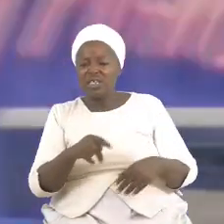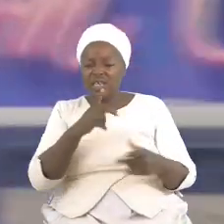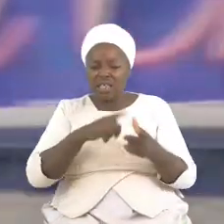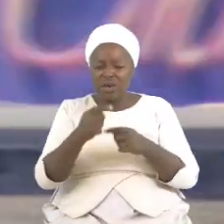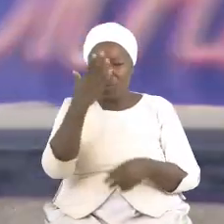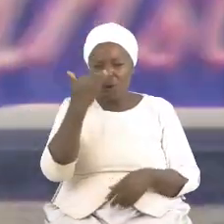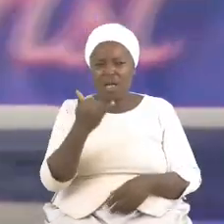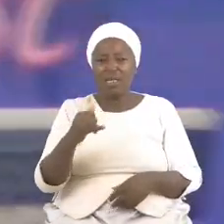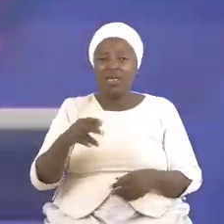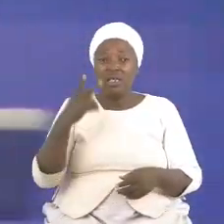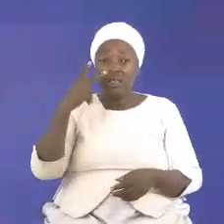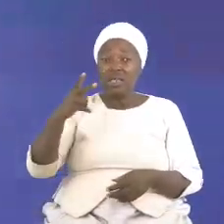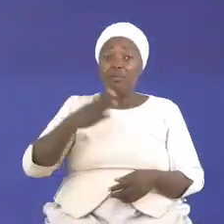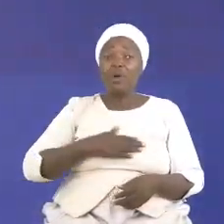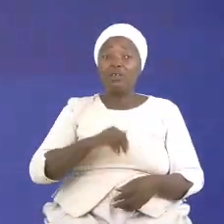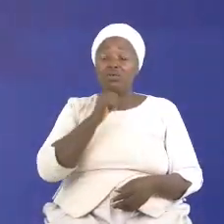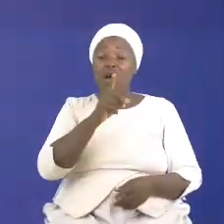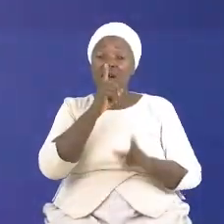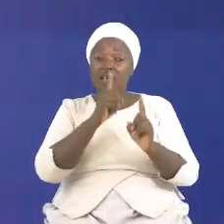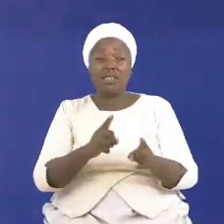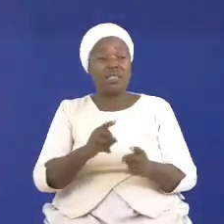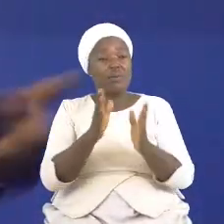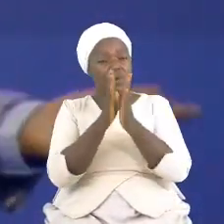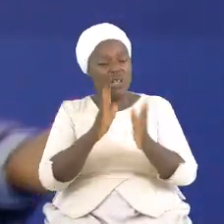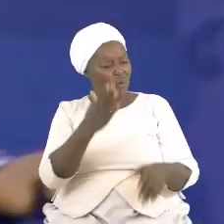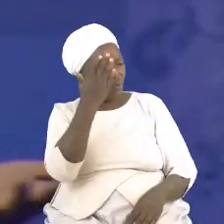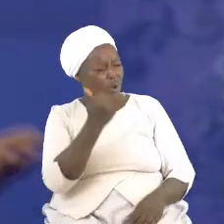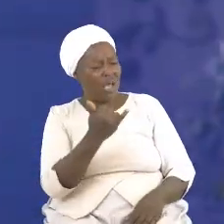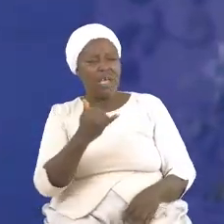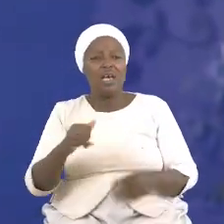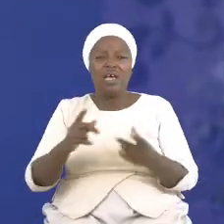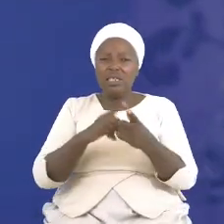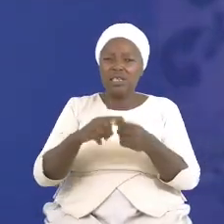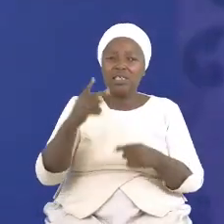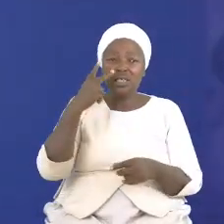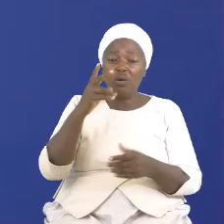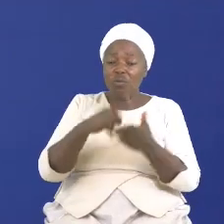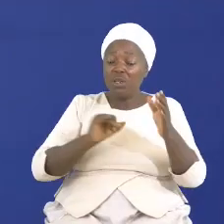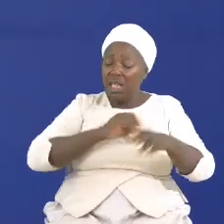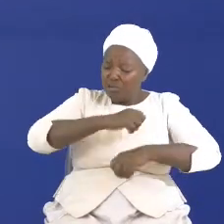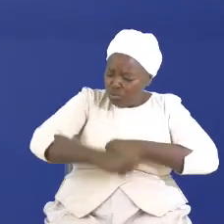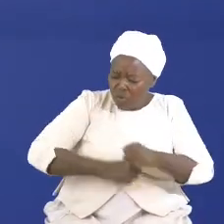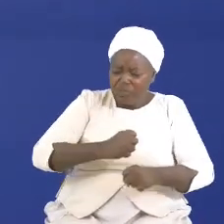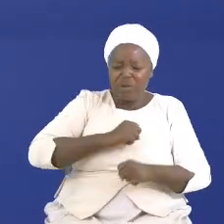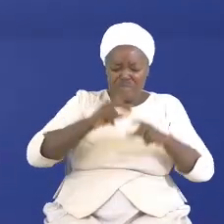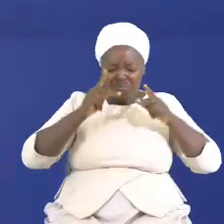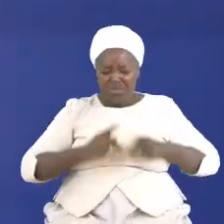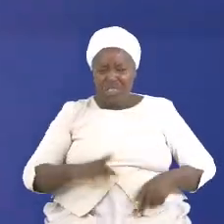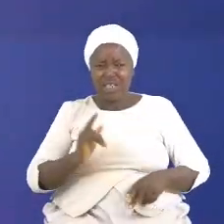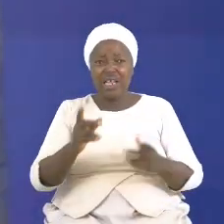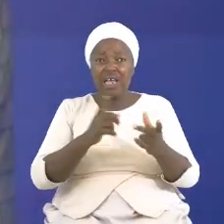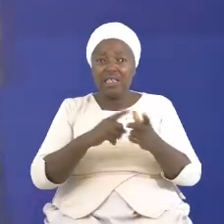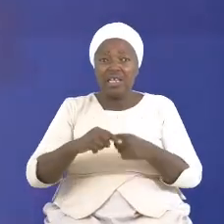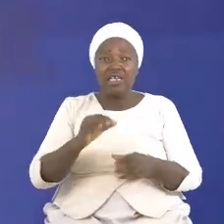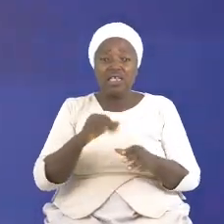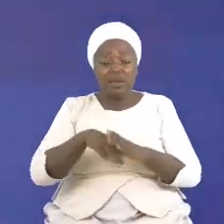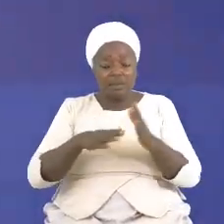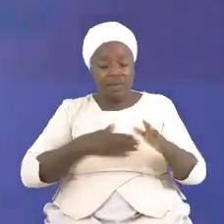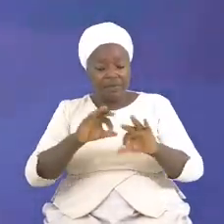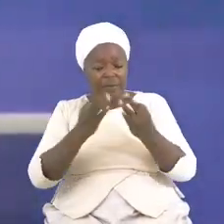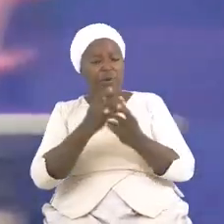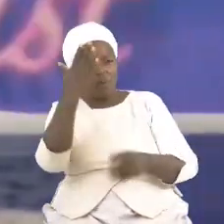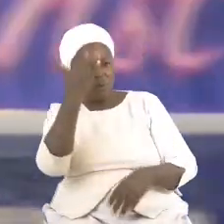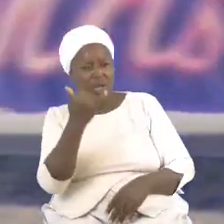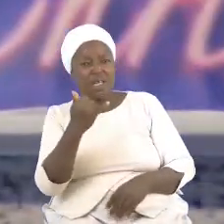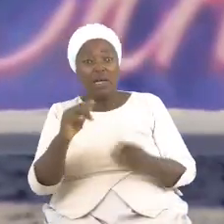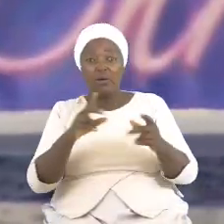at unanswered prayer. Why? Look at what I suffer personally and in my family. Why? When you